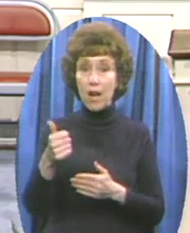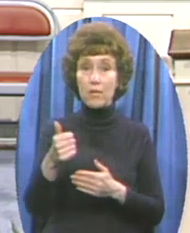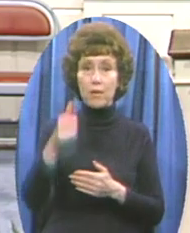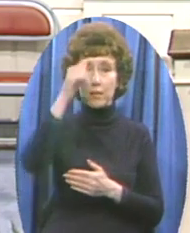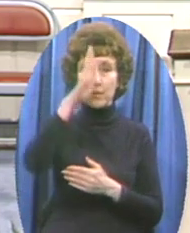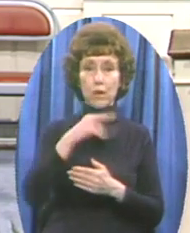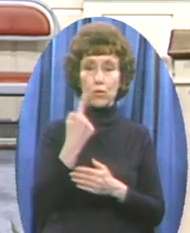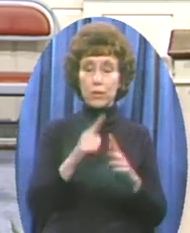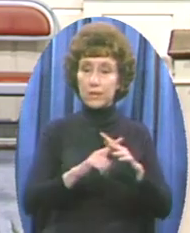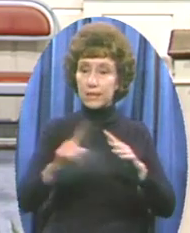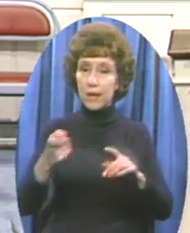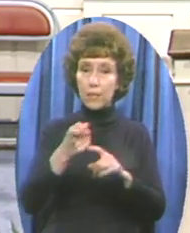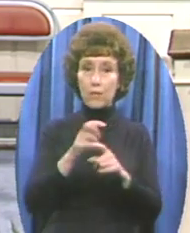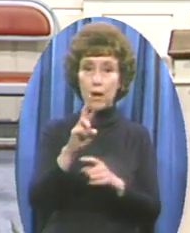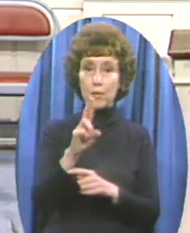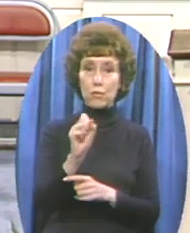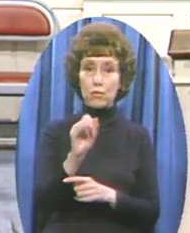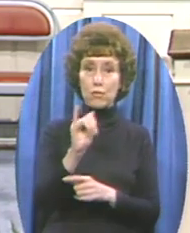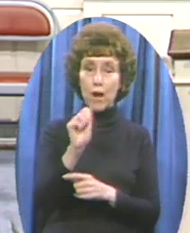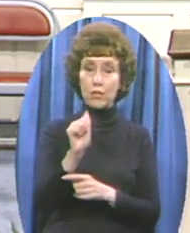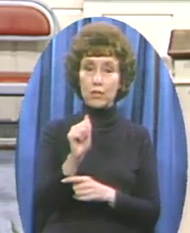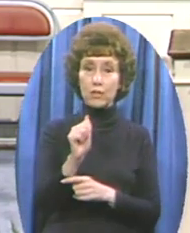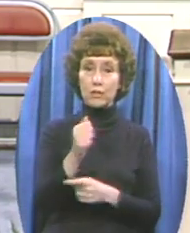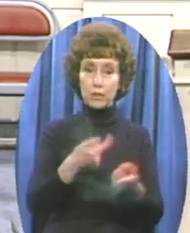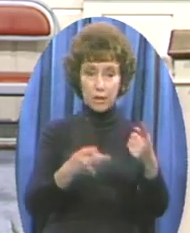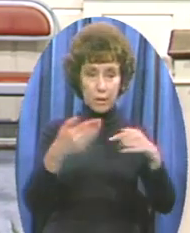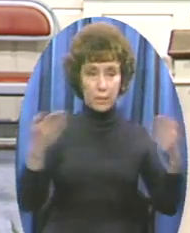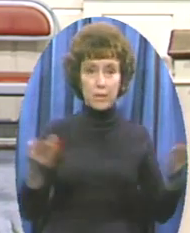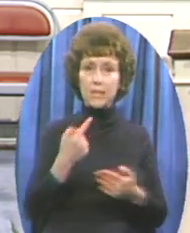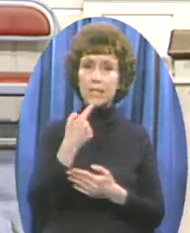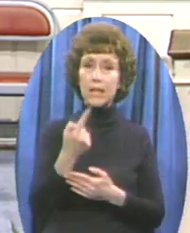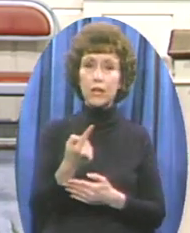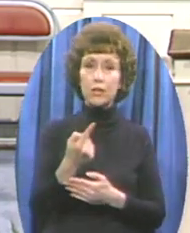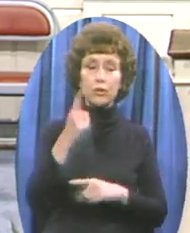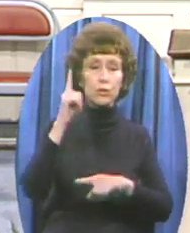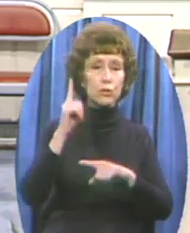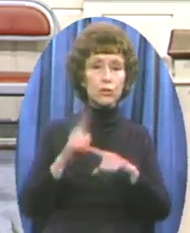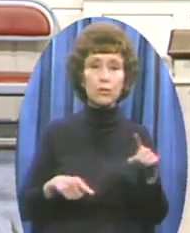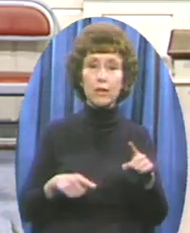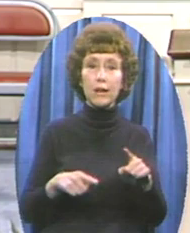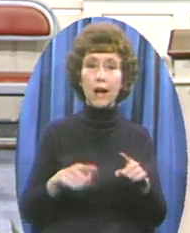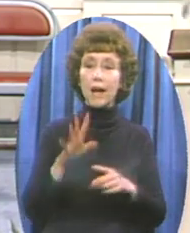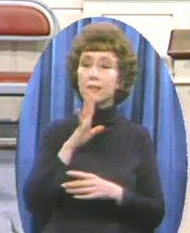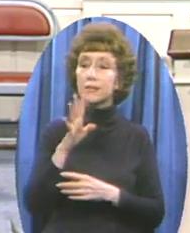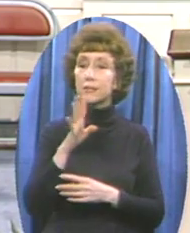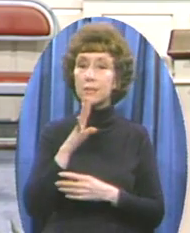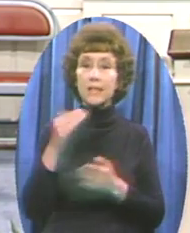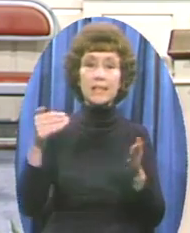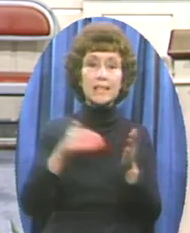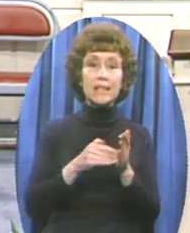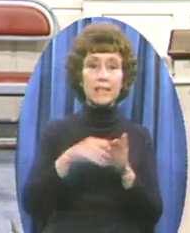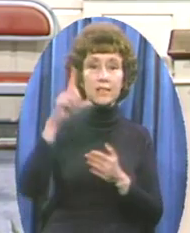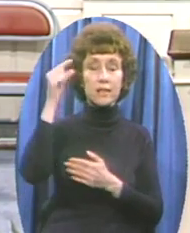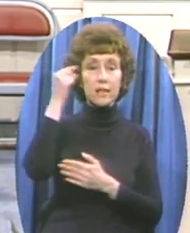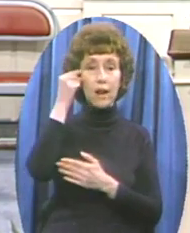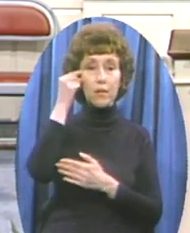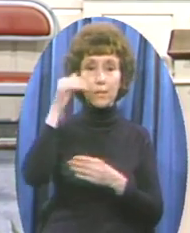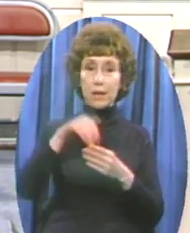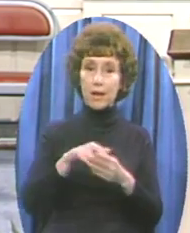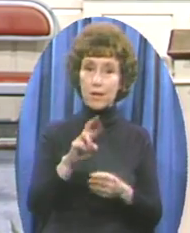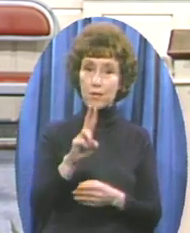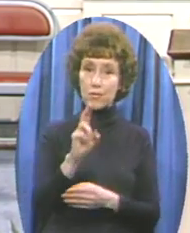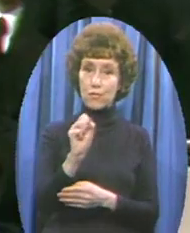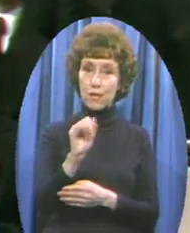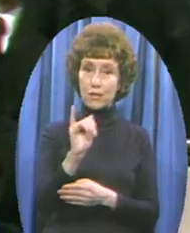States. And millions have died because they dared to dissent. They dared to disagree